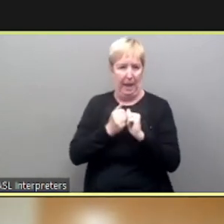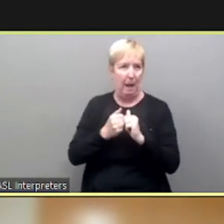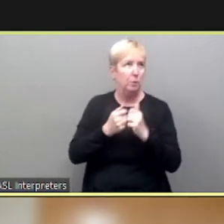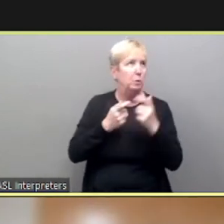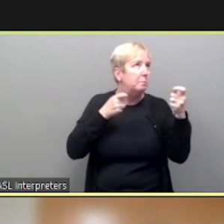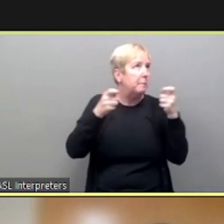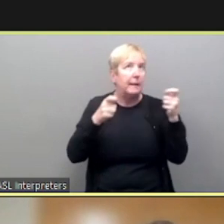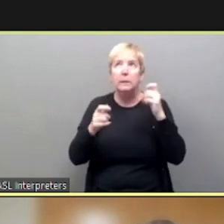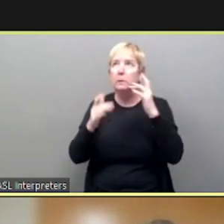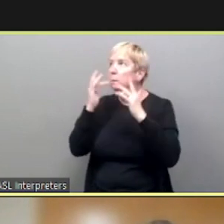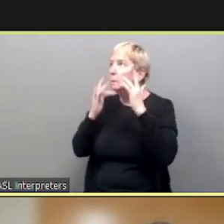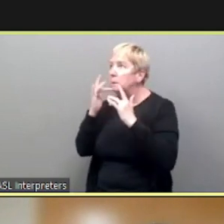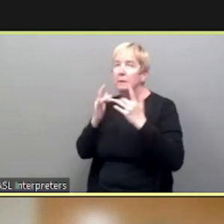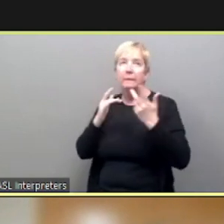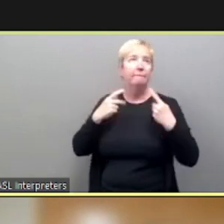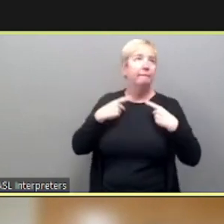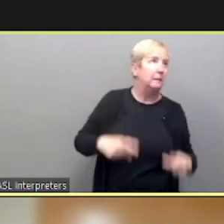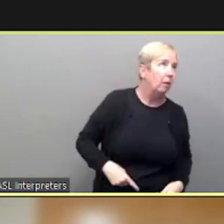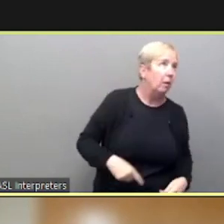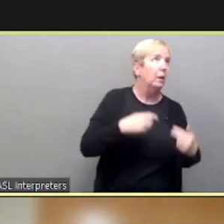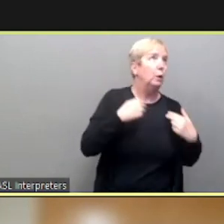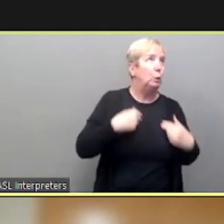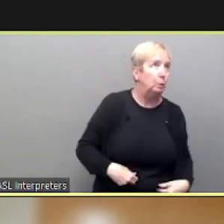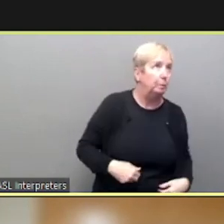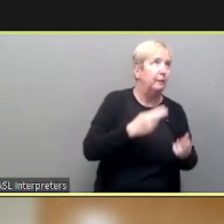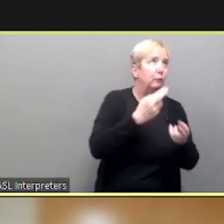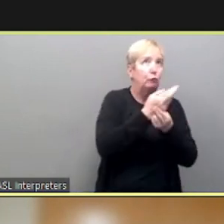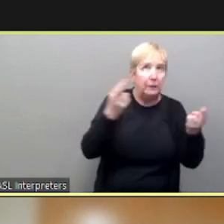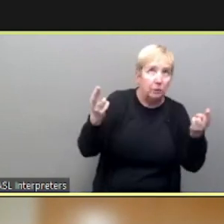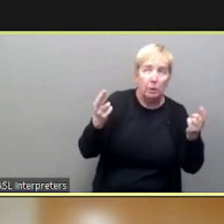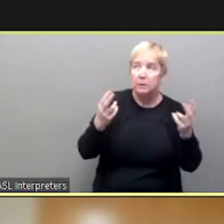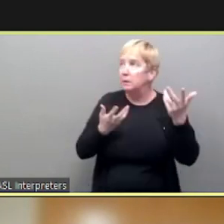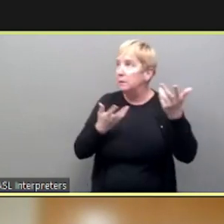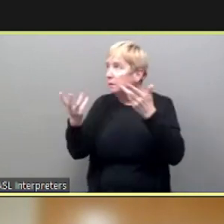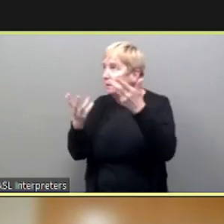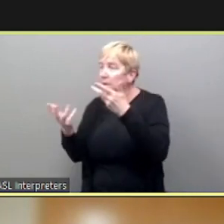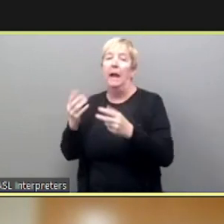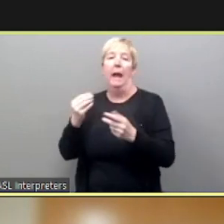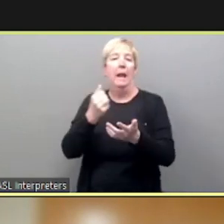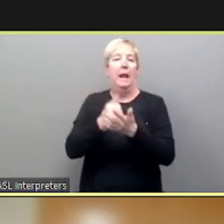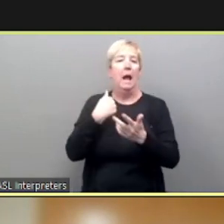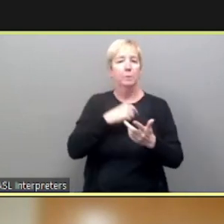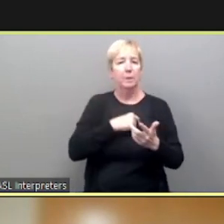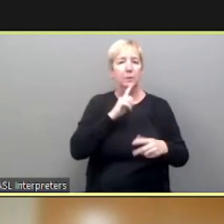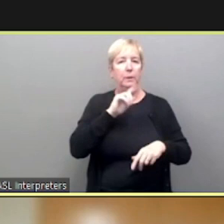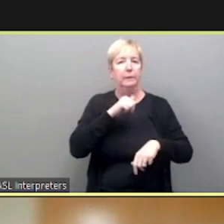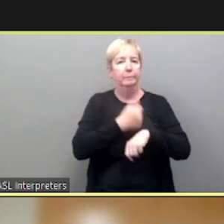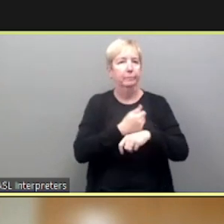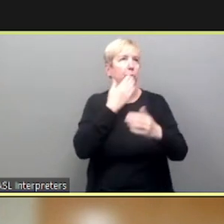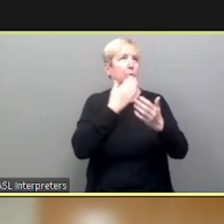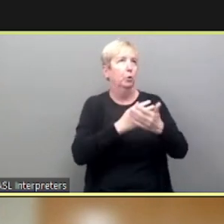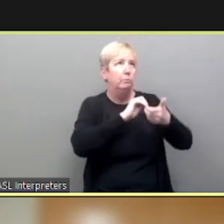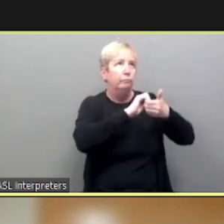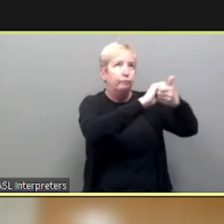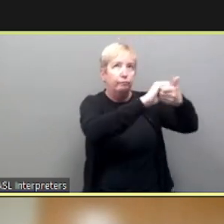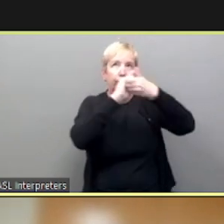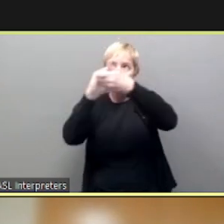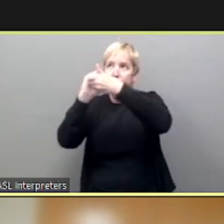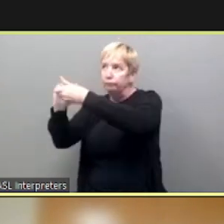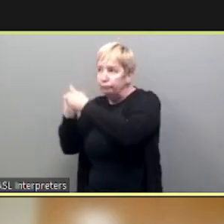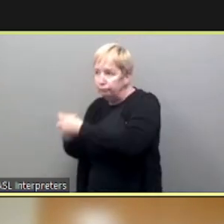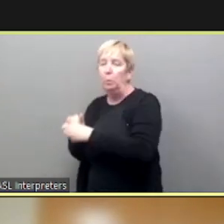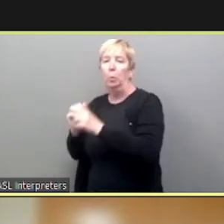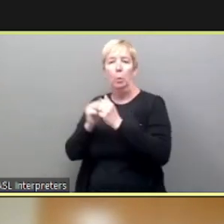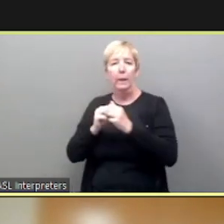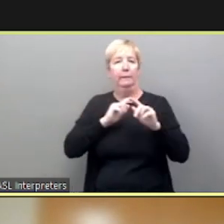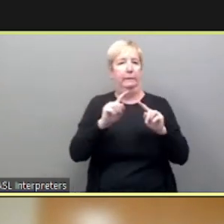our human resources. It's also fostered some real collaboration and partnership amongst the hub